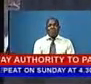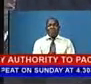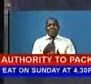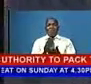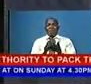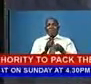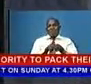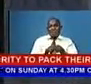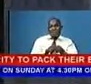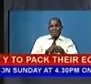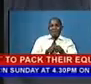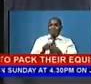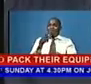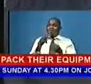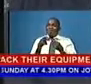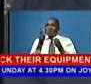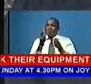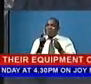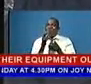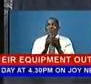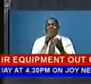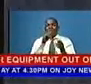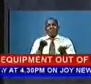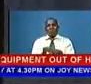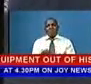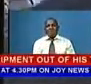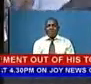that sometimes overrides relevance.